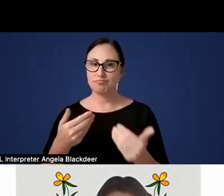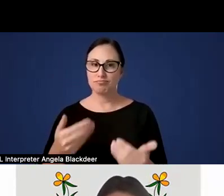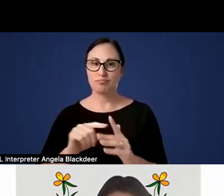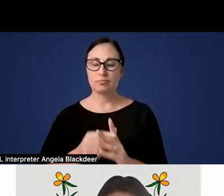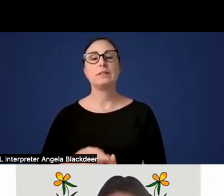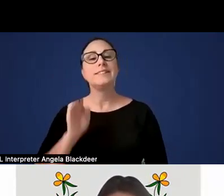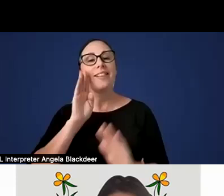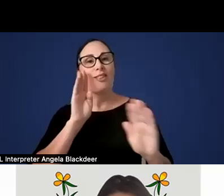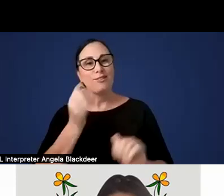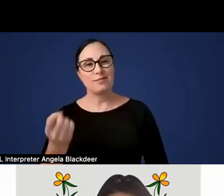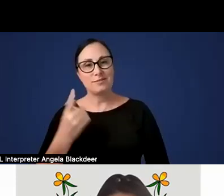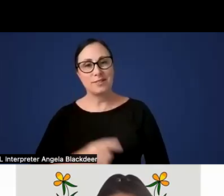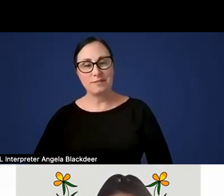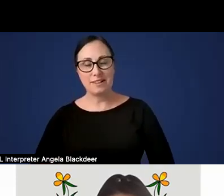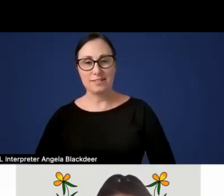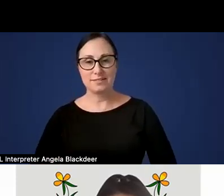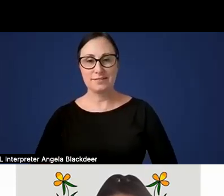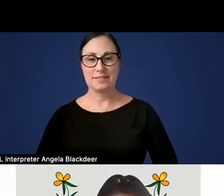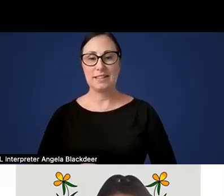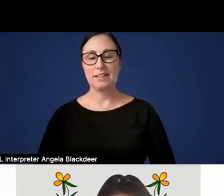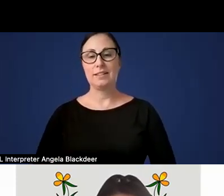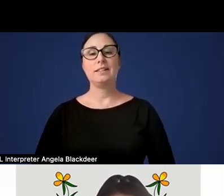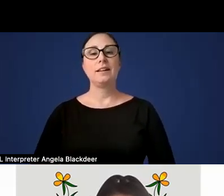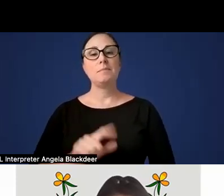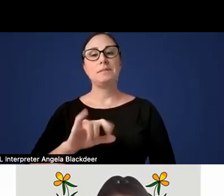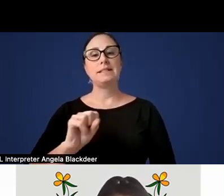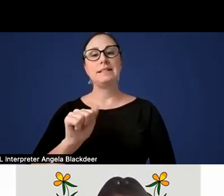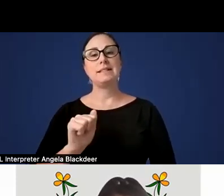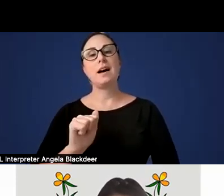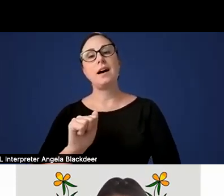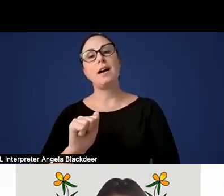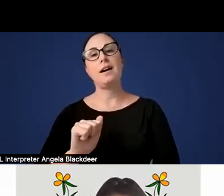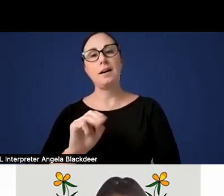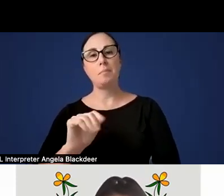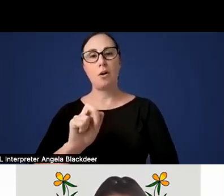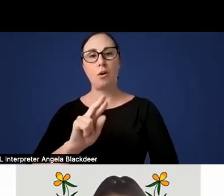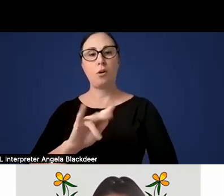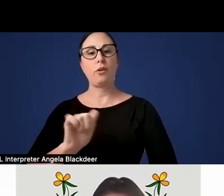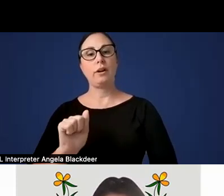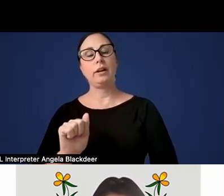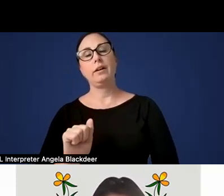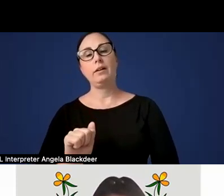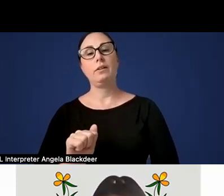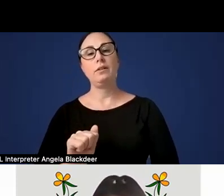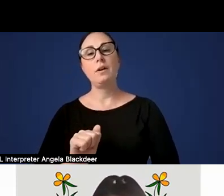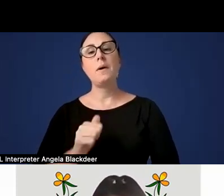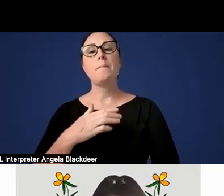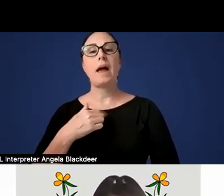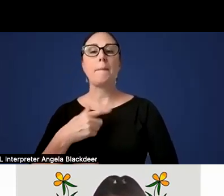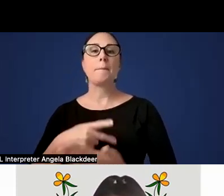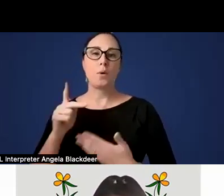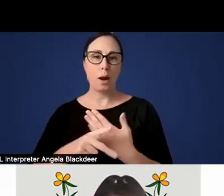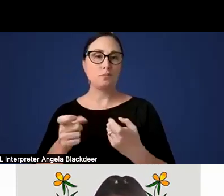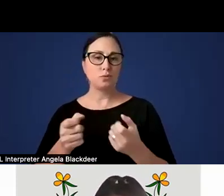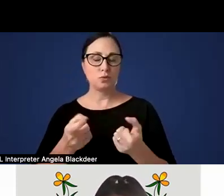Hello, everyone. I'm Lisa Marie Ayat. I am the Membership and Program Services Coordinator